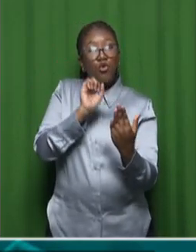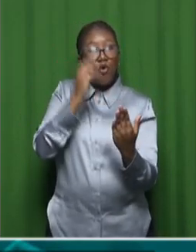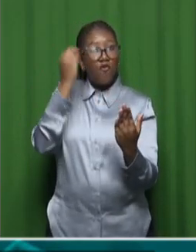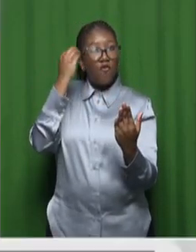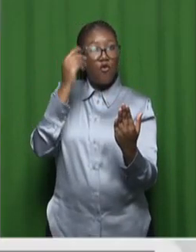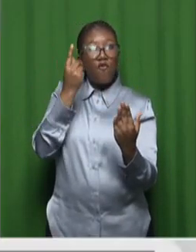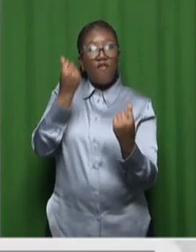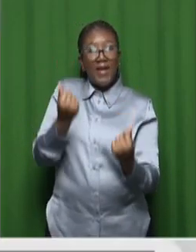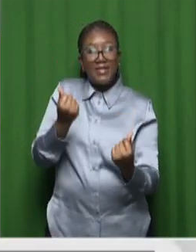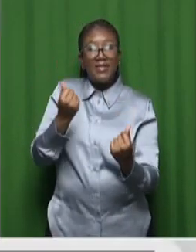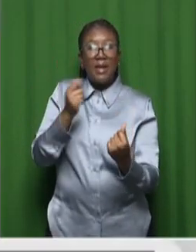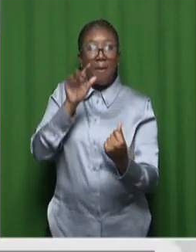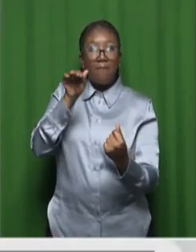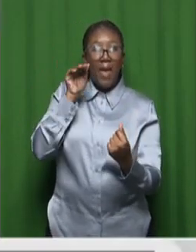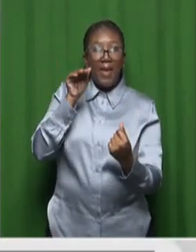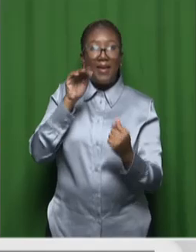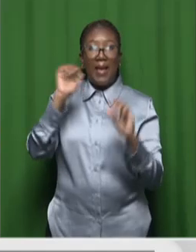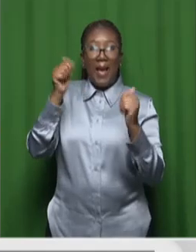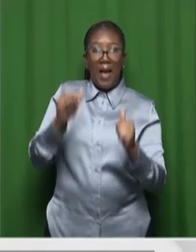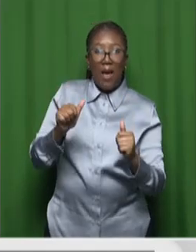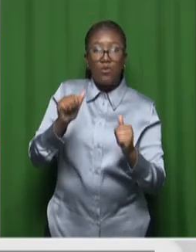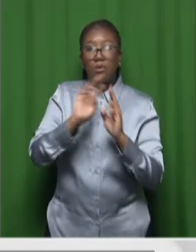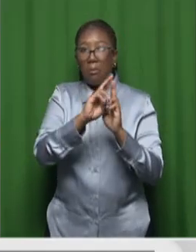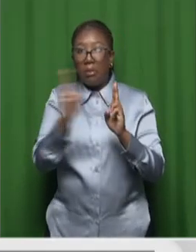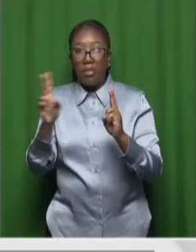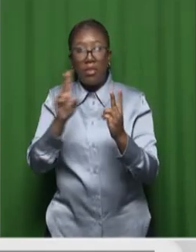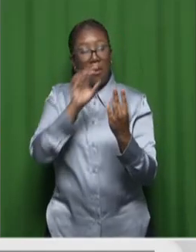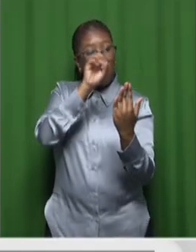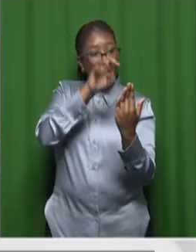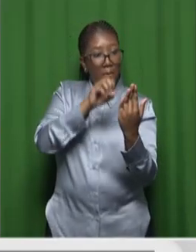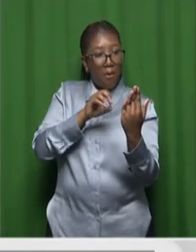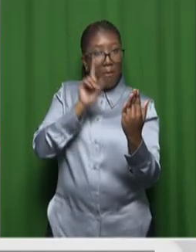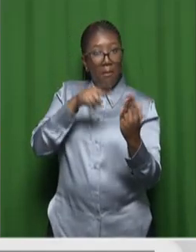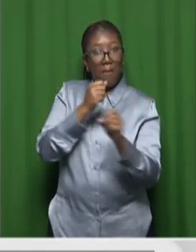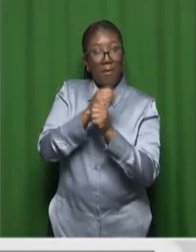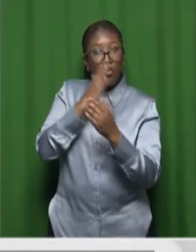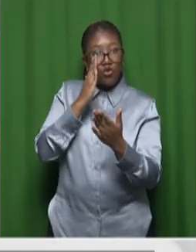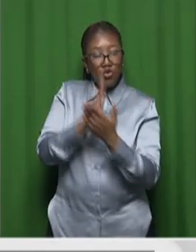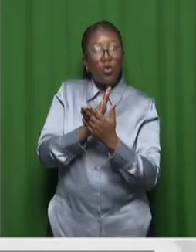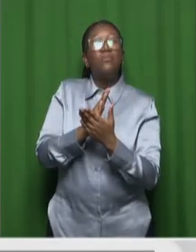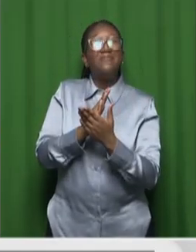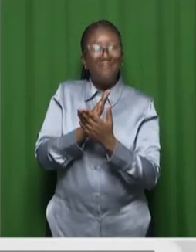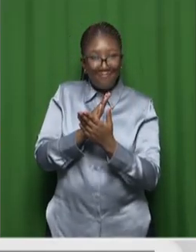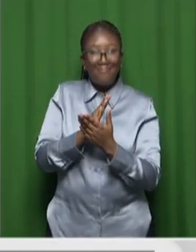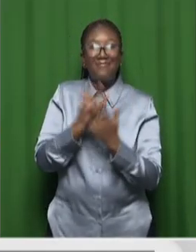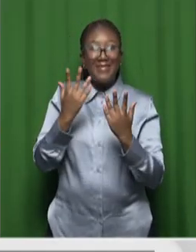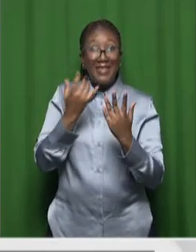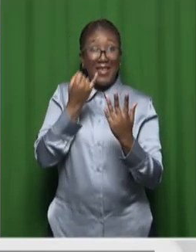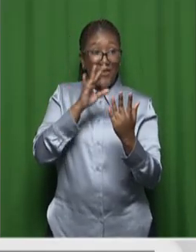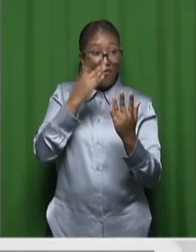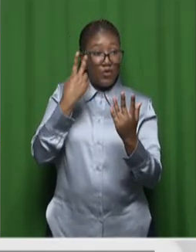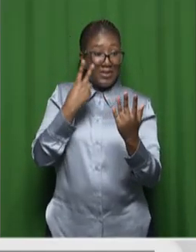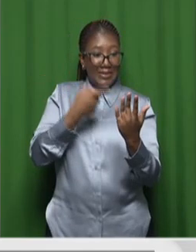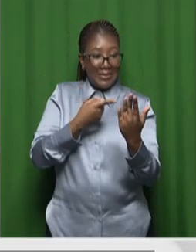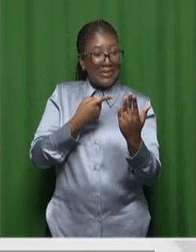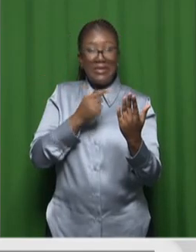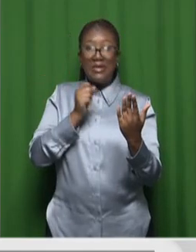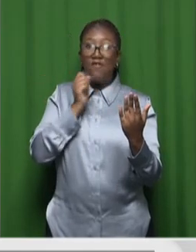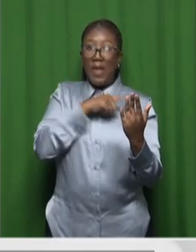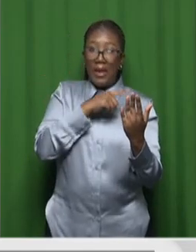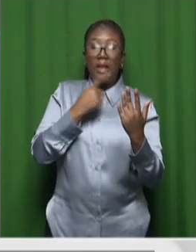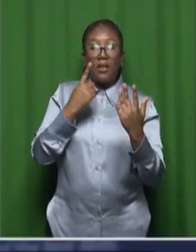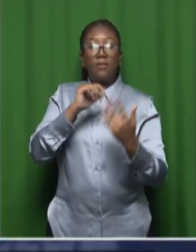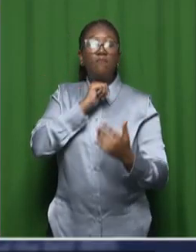said, Lisa, rather do it on site if you know that you don't have any other protection, right? And it's